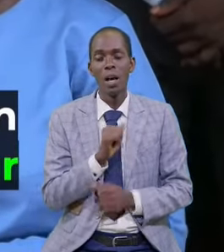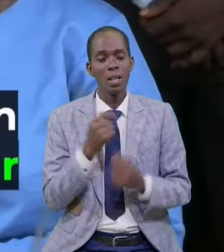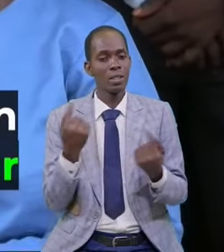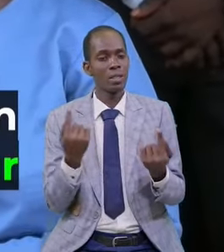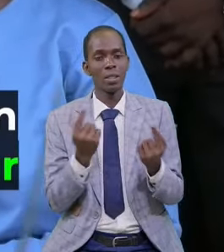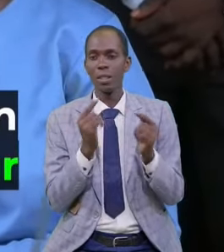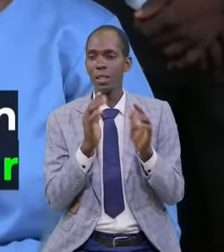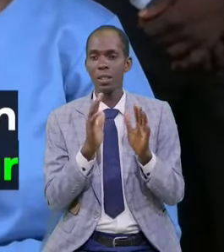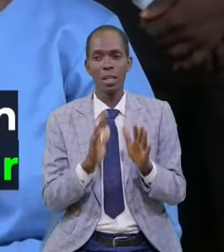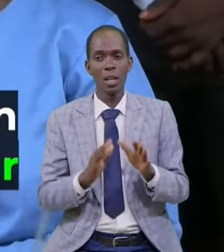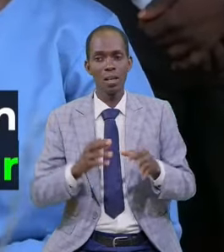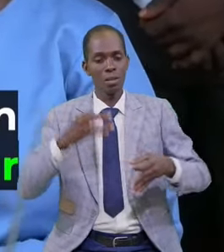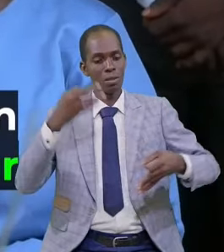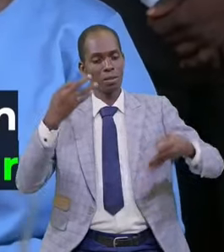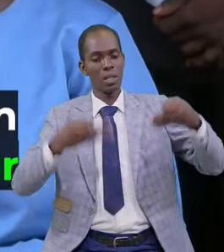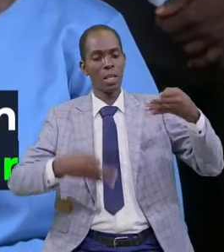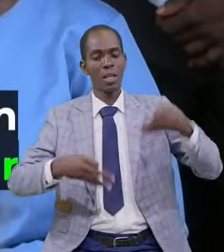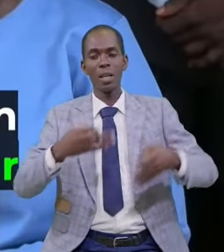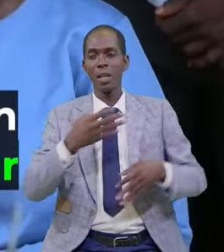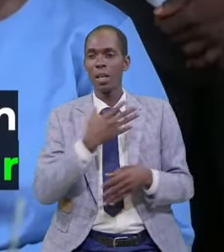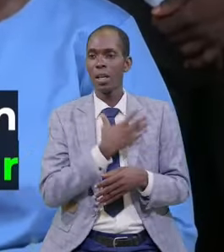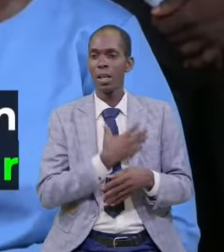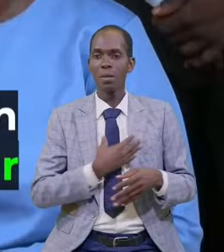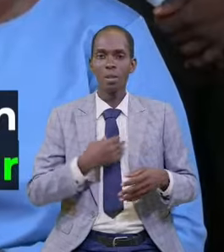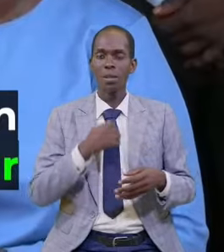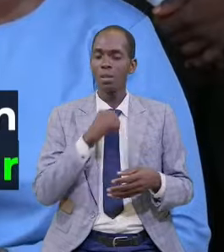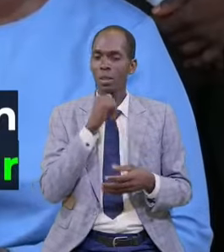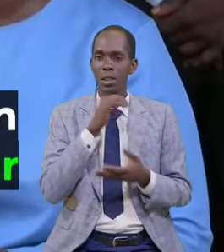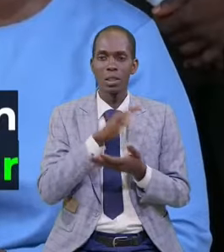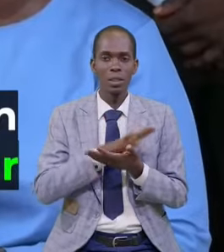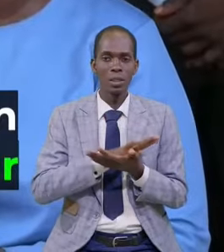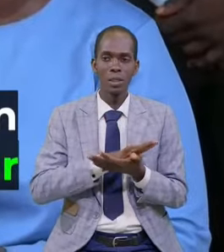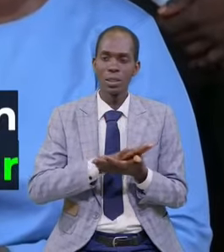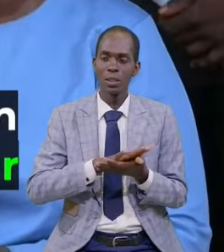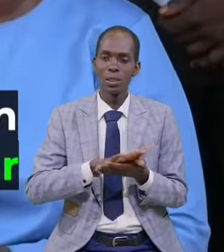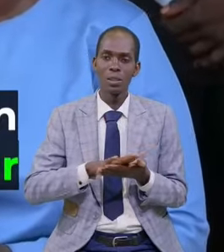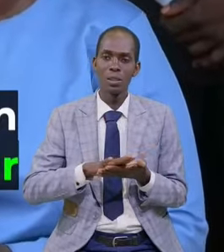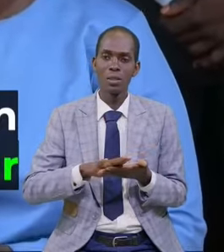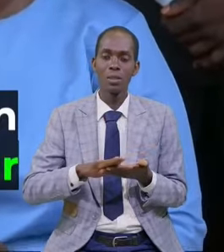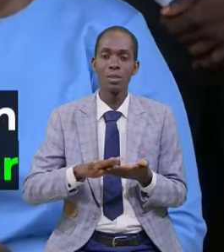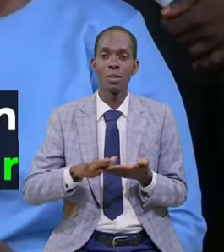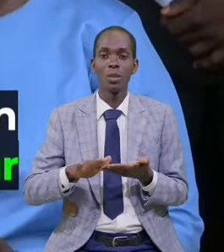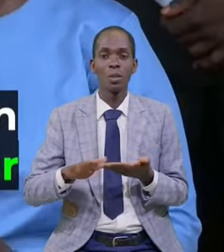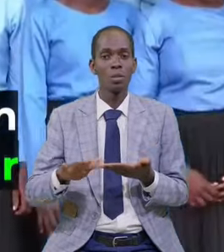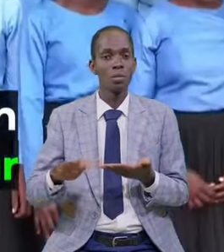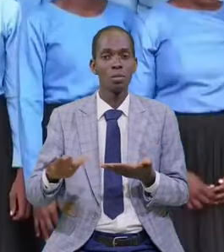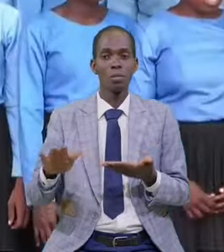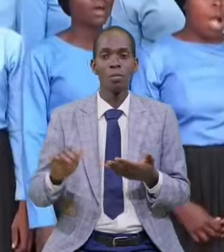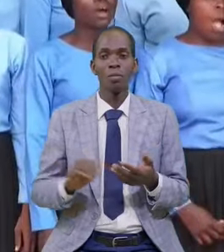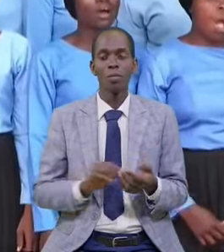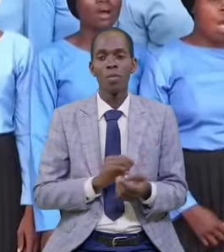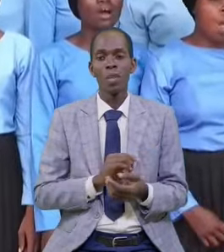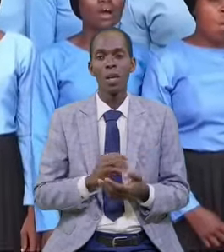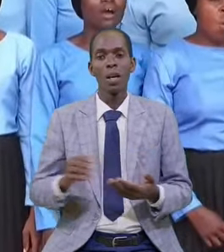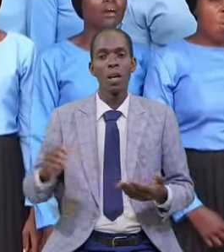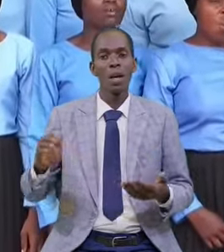sinner condemned on clean we're singing